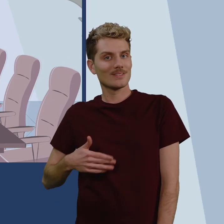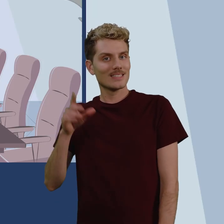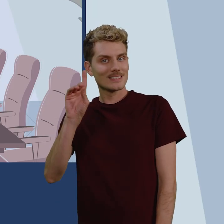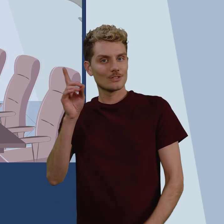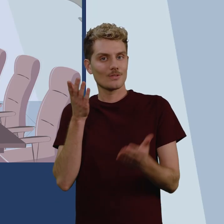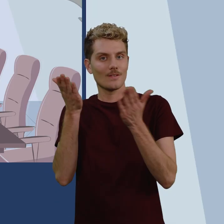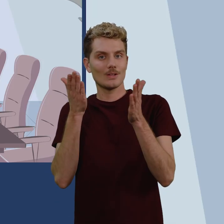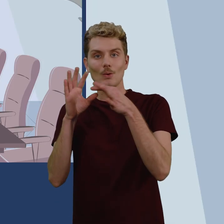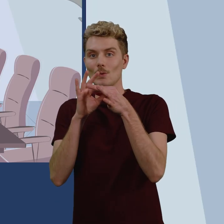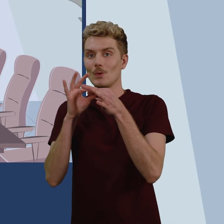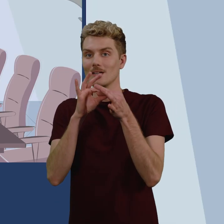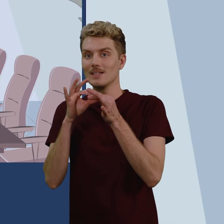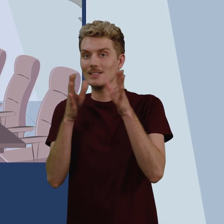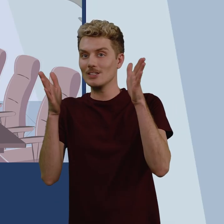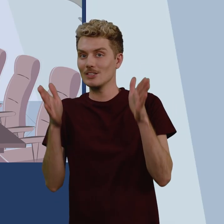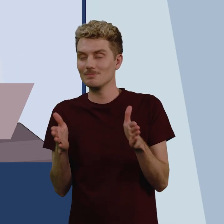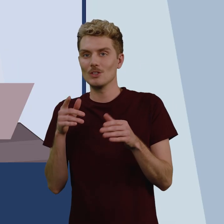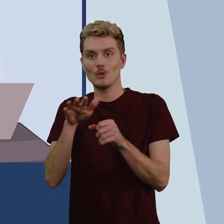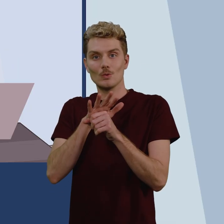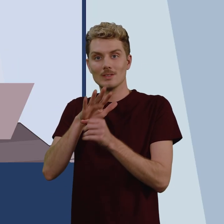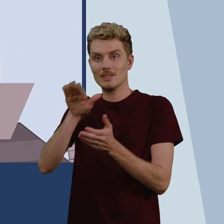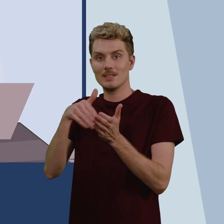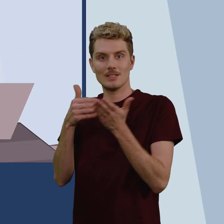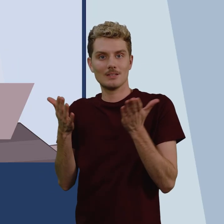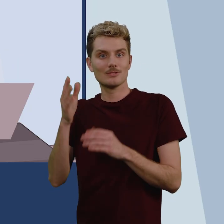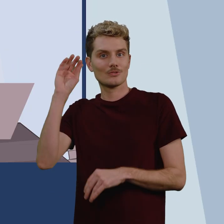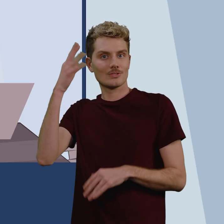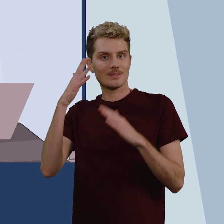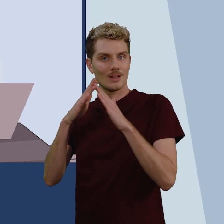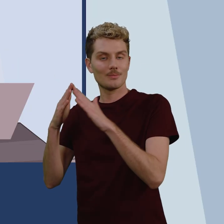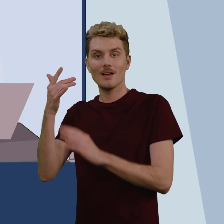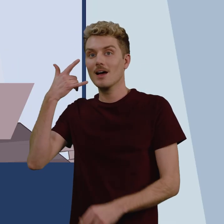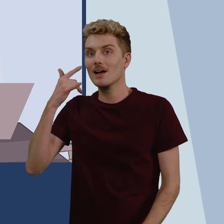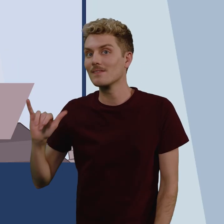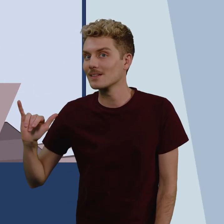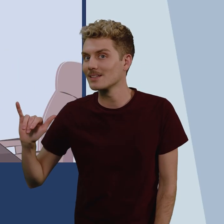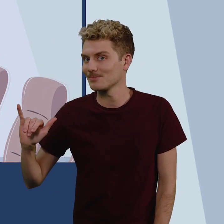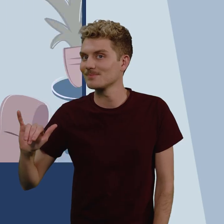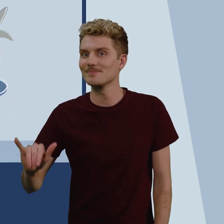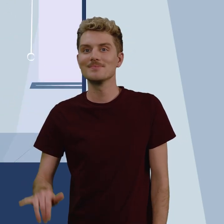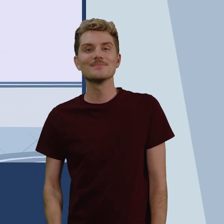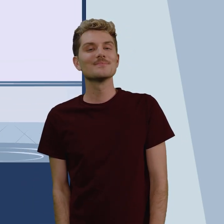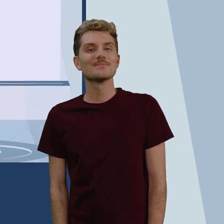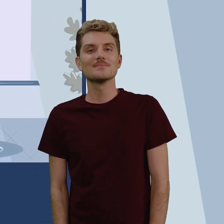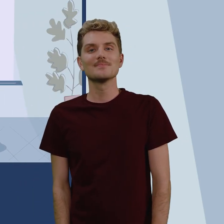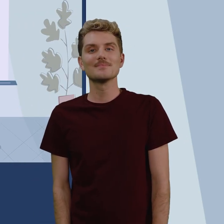Hello, I'm Danny, a service coordinator at the Regional Center here in Sunnytown, California.